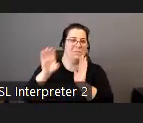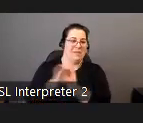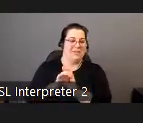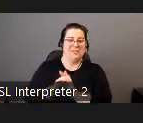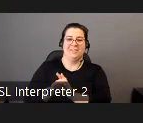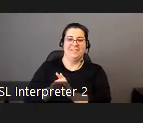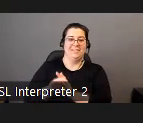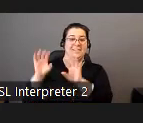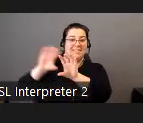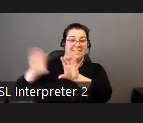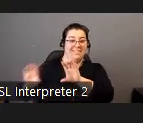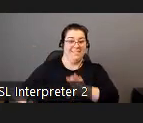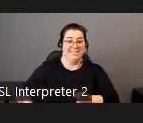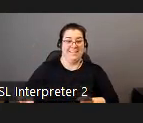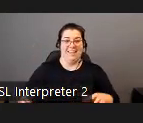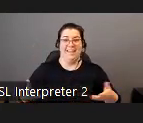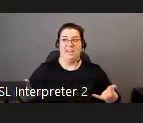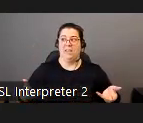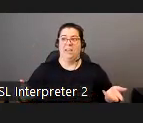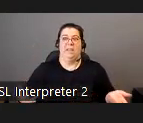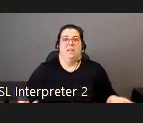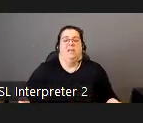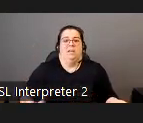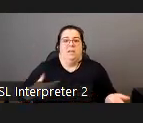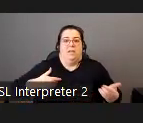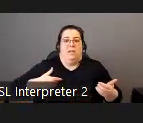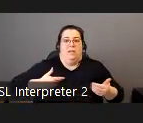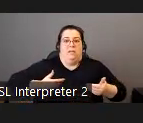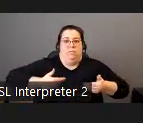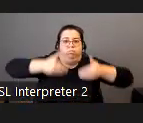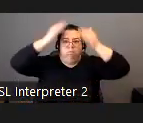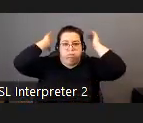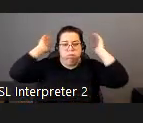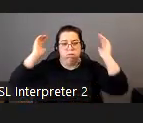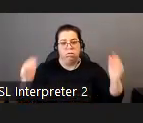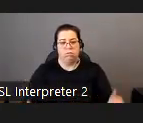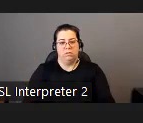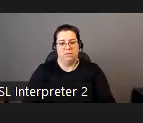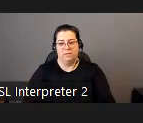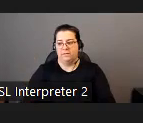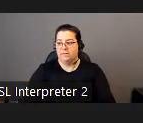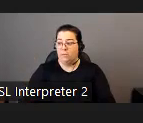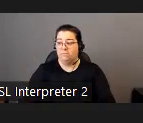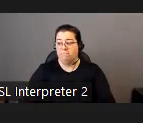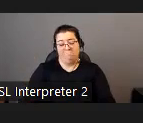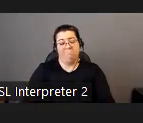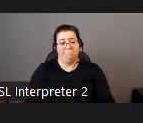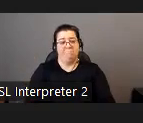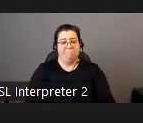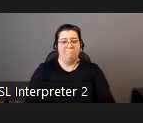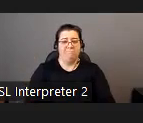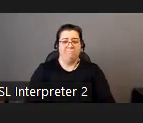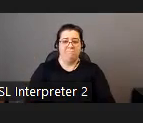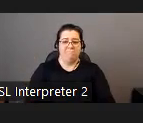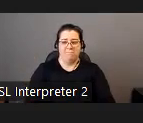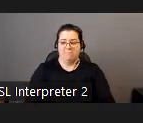what are we going to do? It just is so overwhelming. So I have to say, I want to spend a couple of